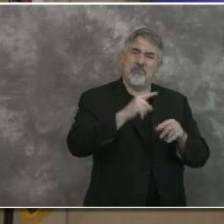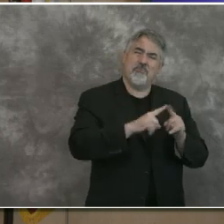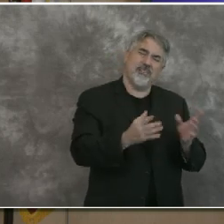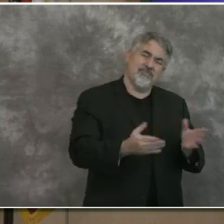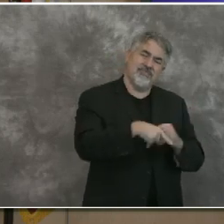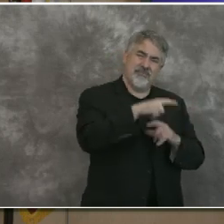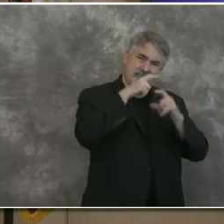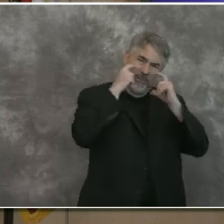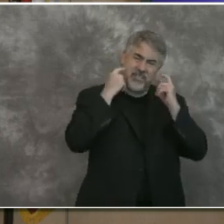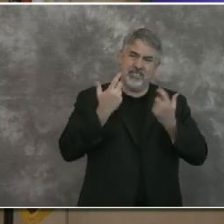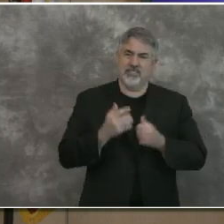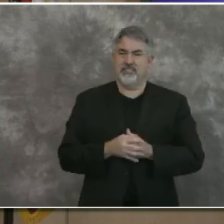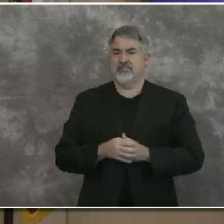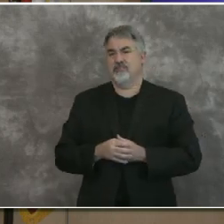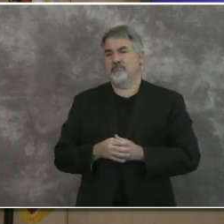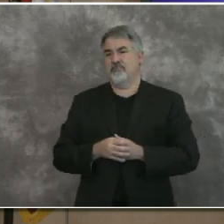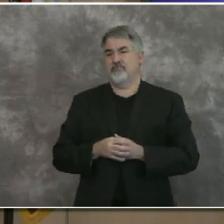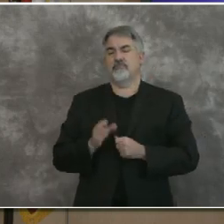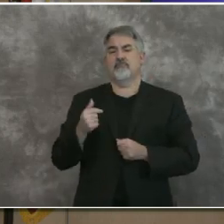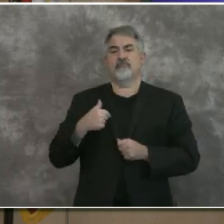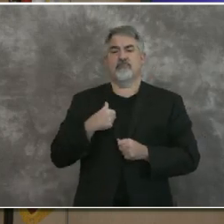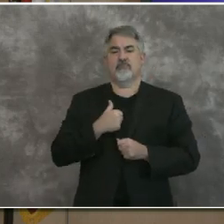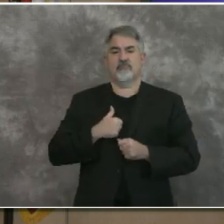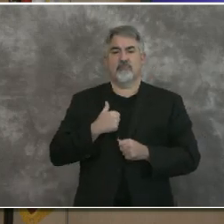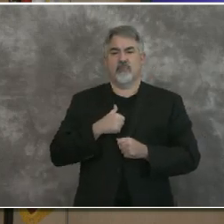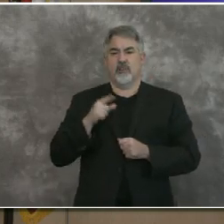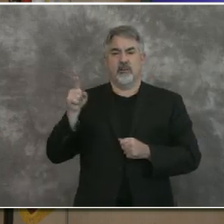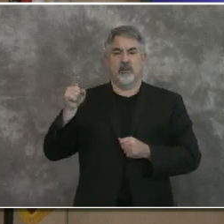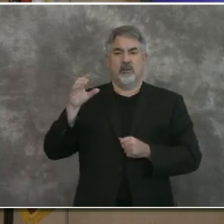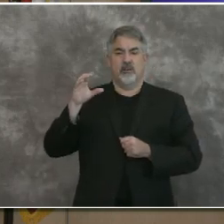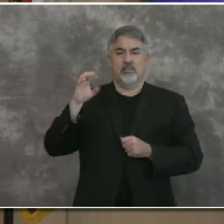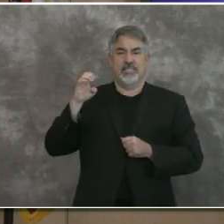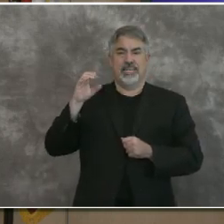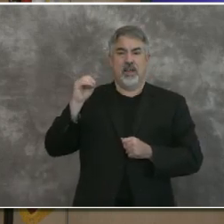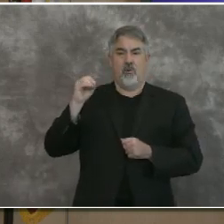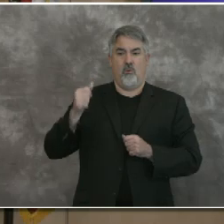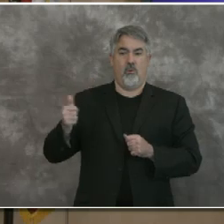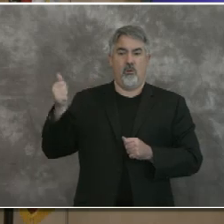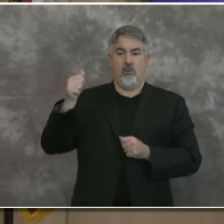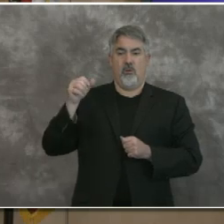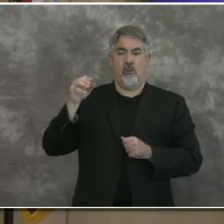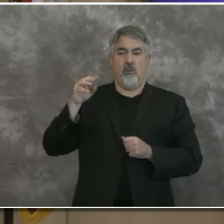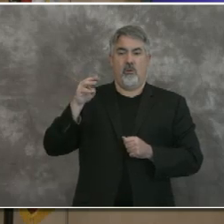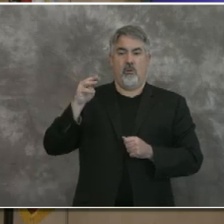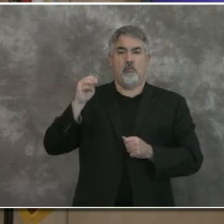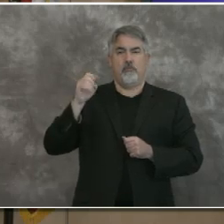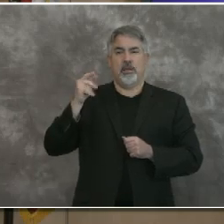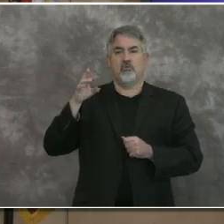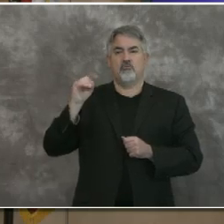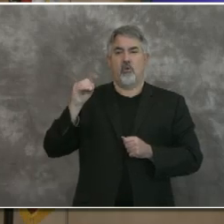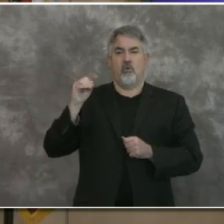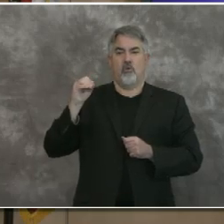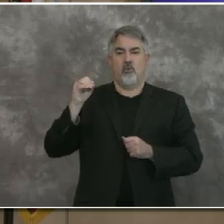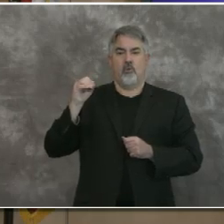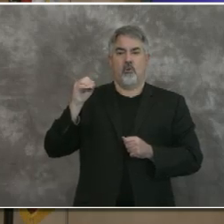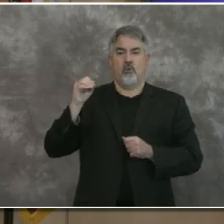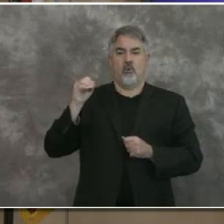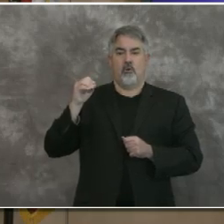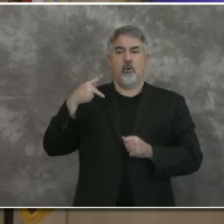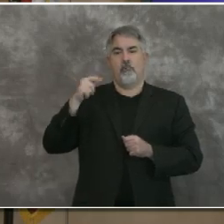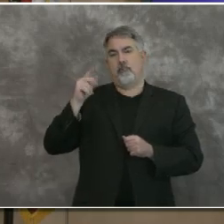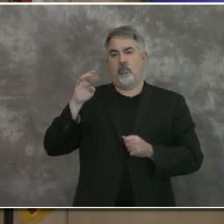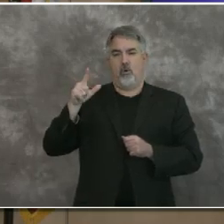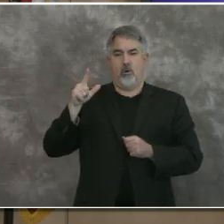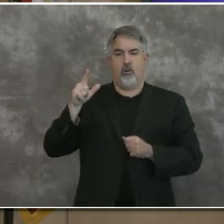to the family of the CEO of the Metropolitan Transit System, Paul Jablonski. Paul passed away unexpectedly yesterday. He